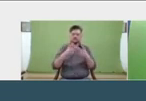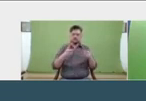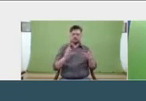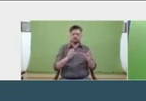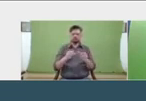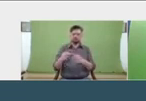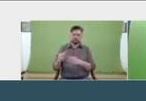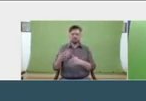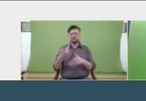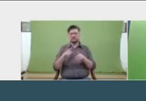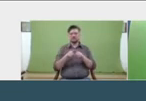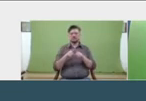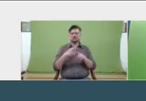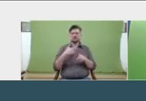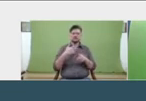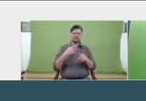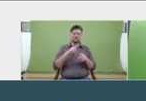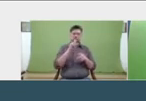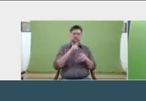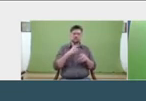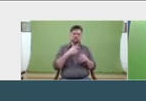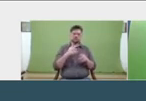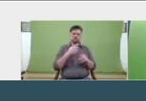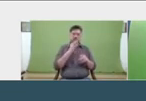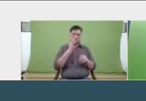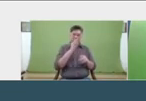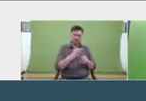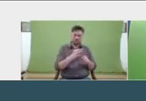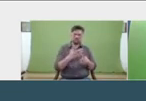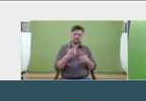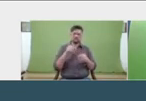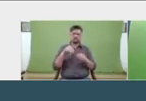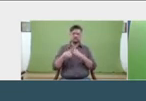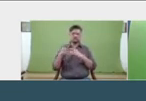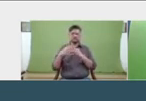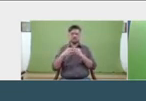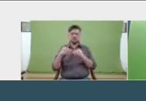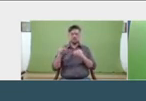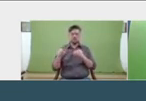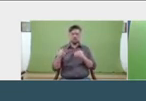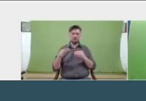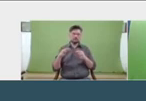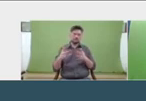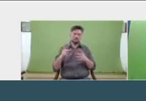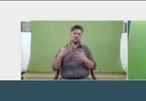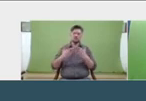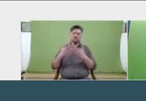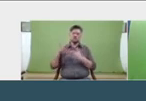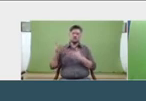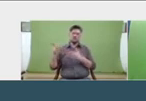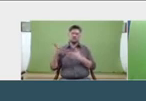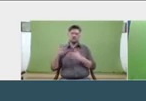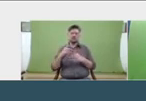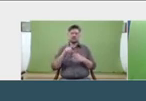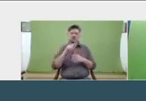way of asking question is different let's say in the bangalore variety than the kolkata variety you